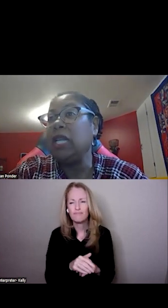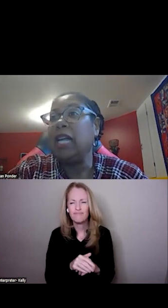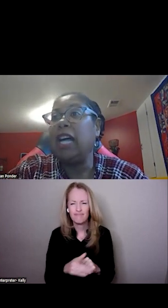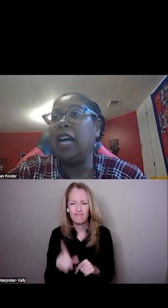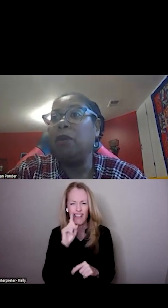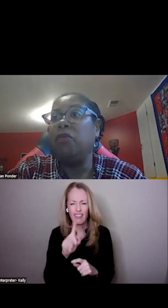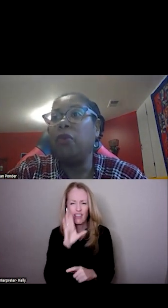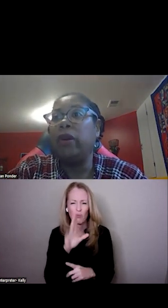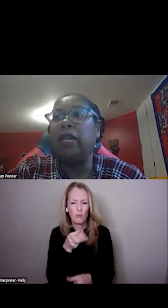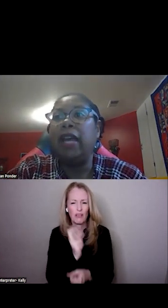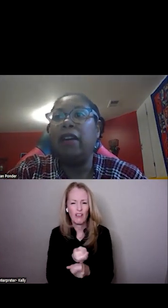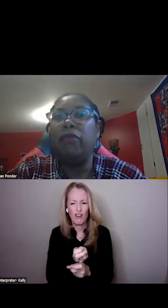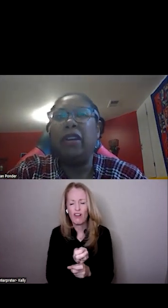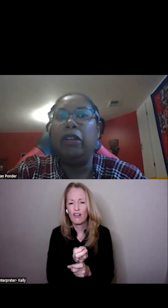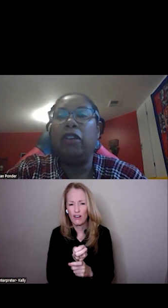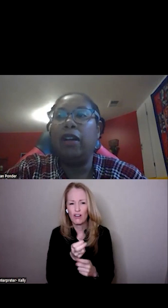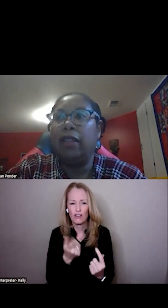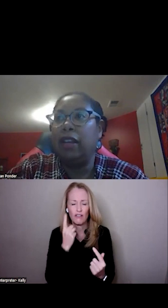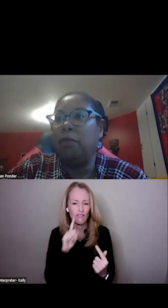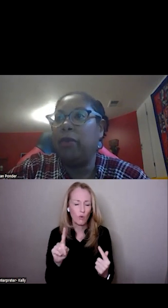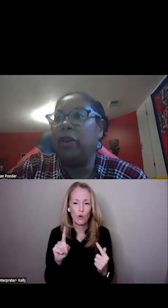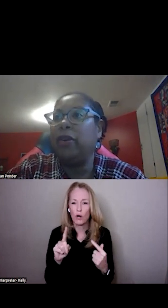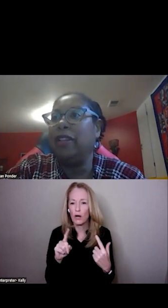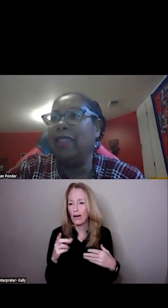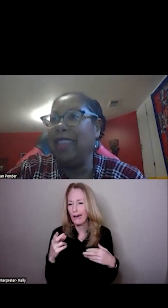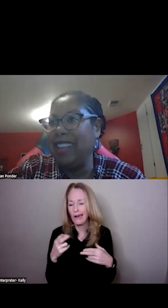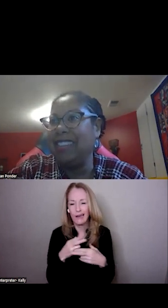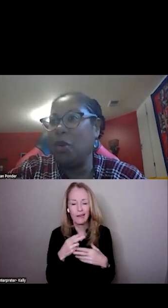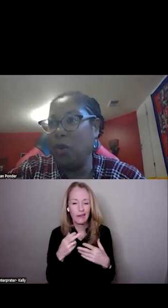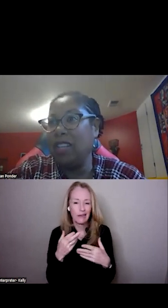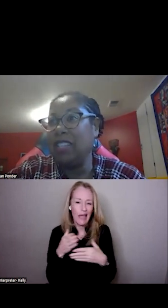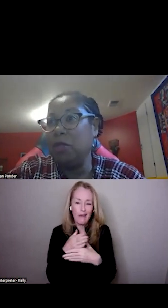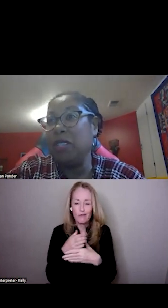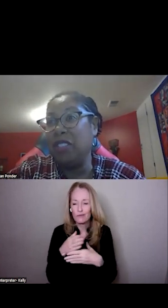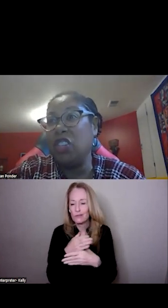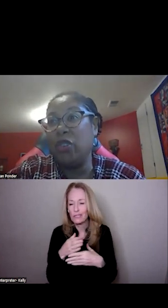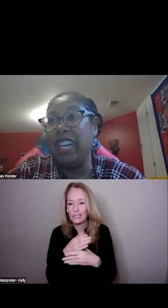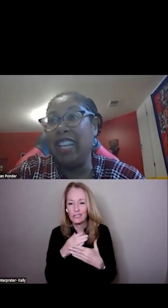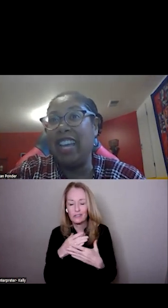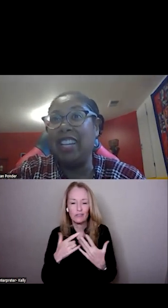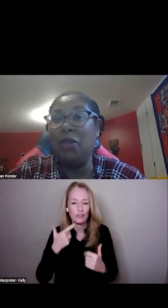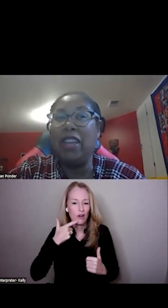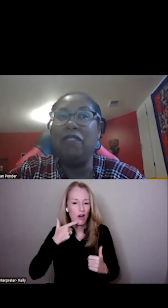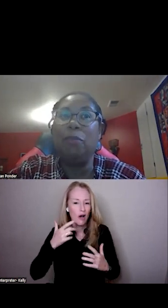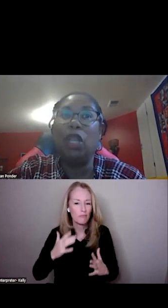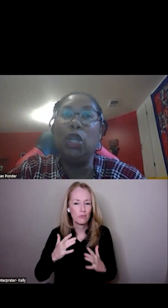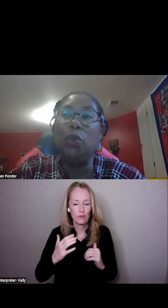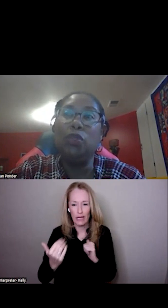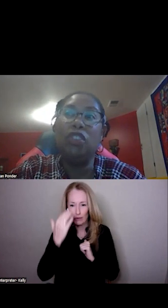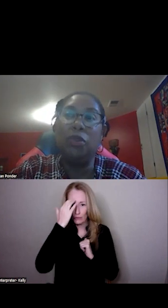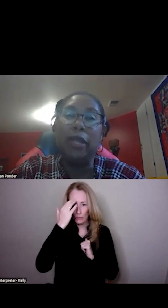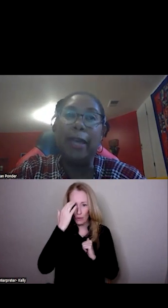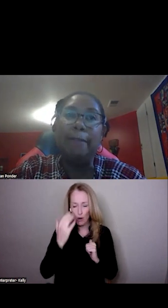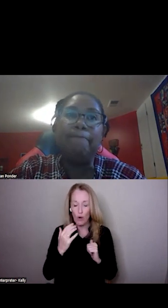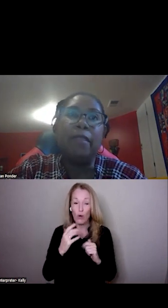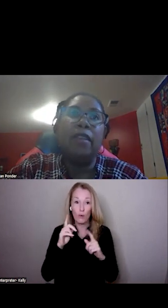do for an average hotline operator unless there was some specific training that, you know, gave them clues